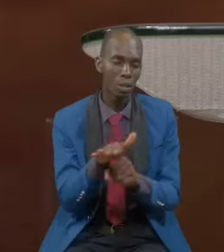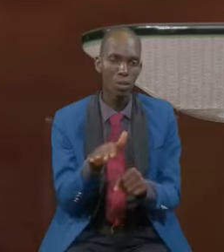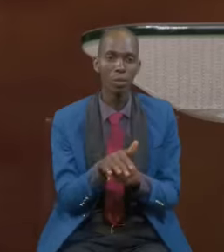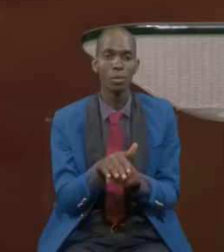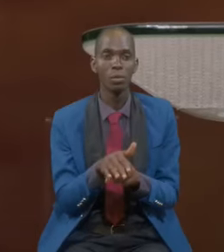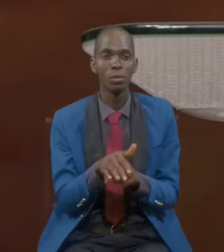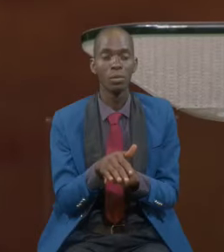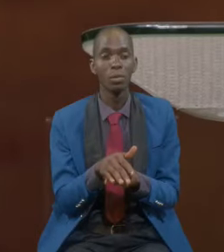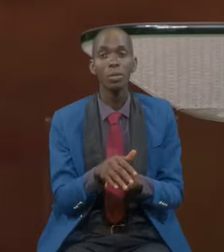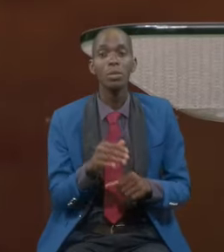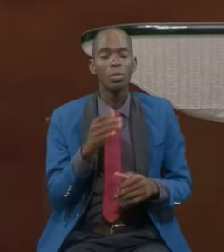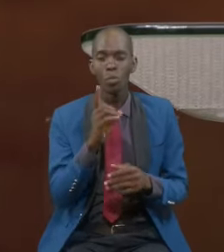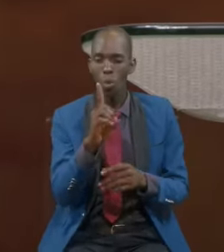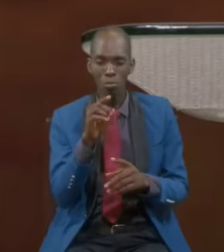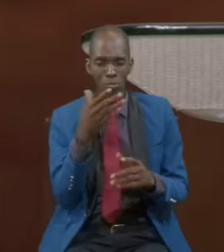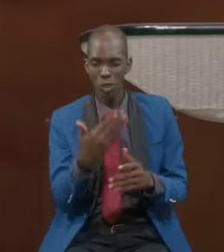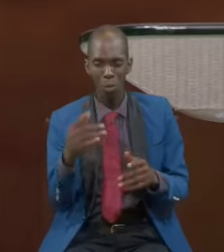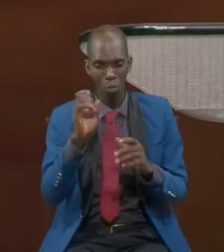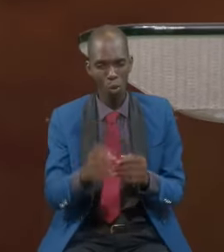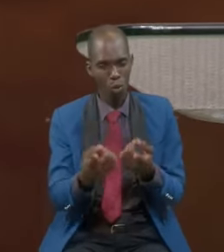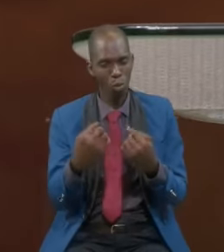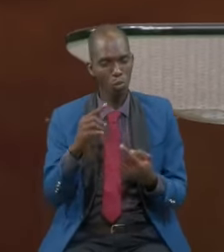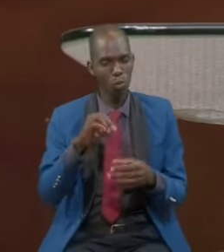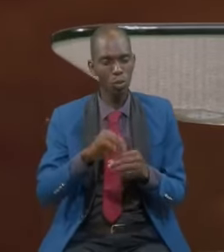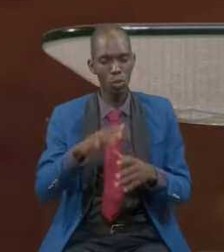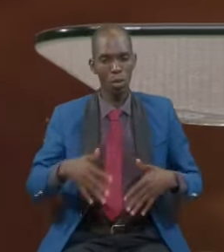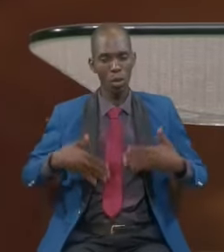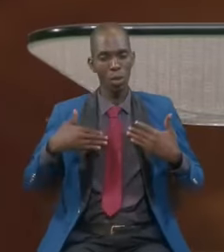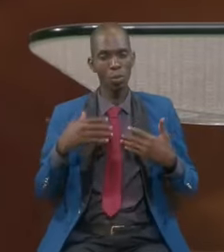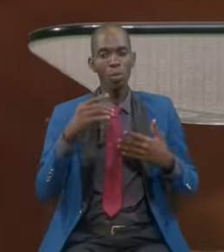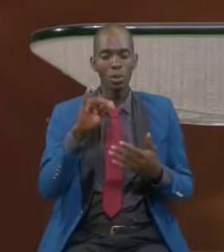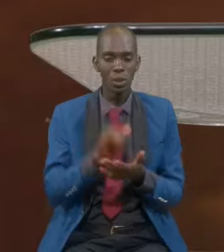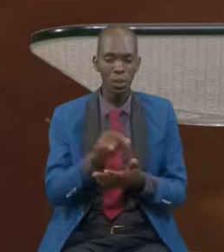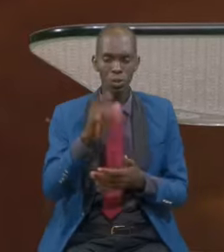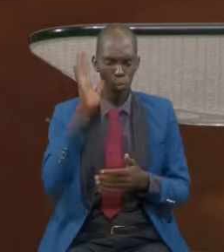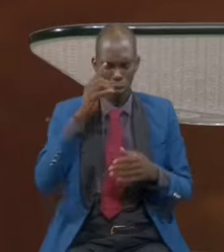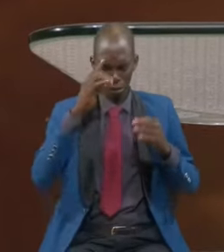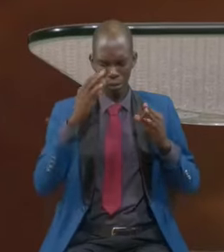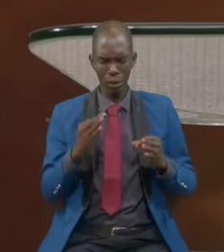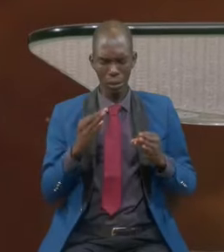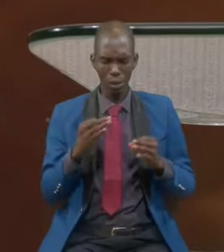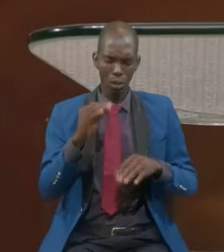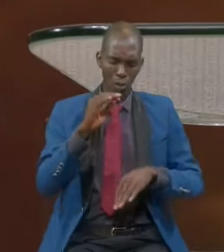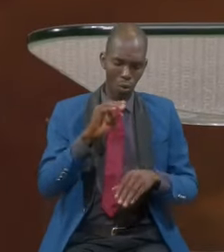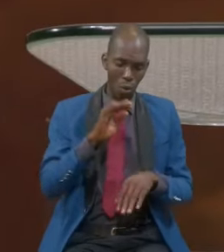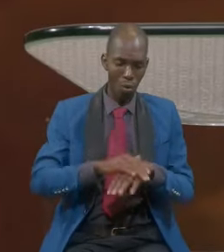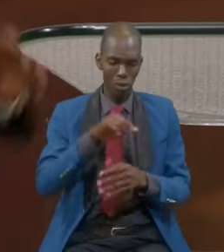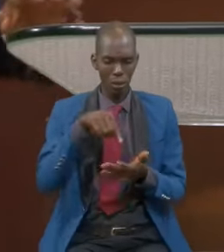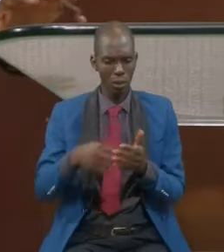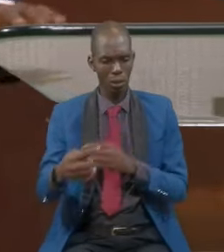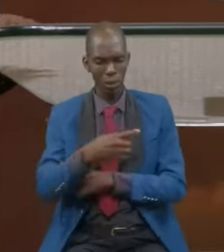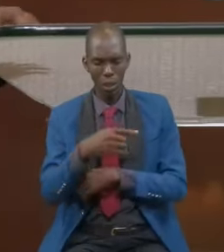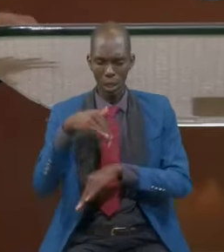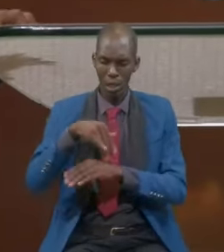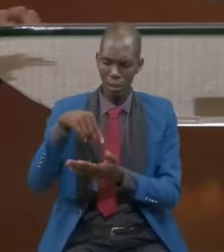A point must come in your life that you say, on this day, at this time, I